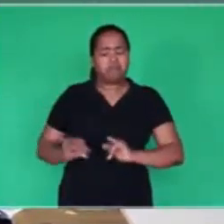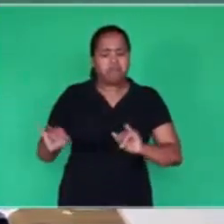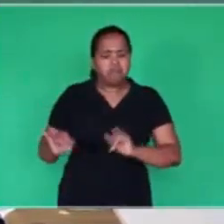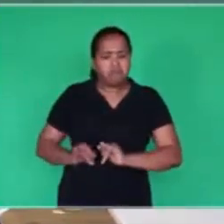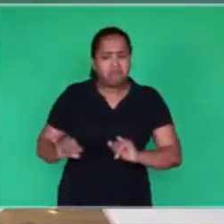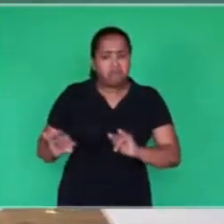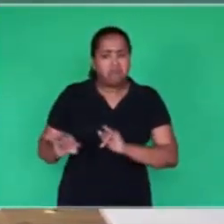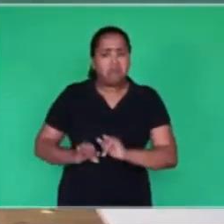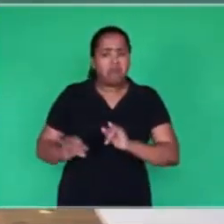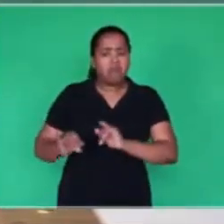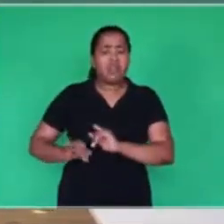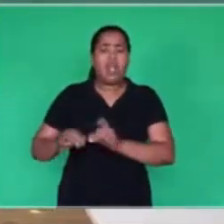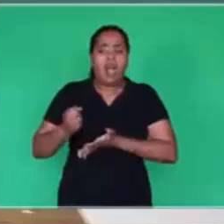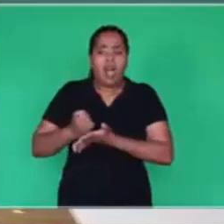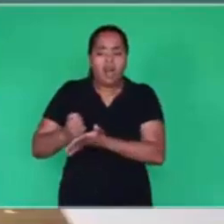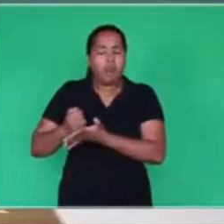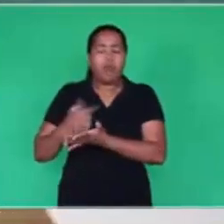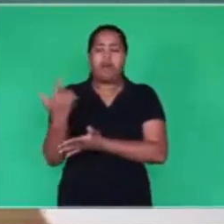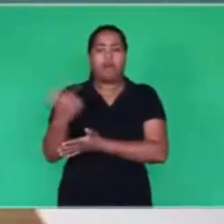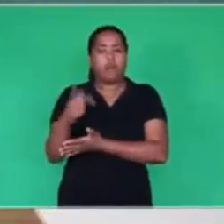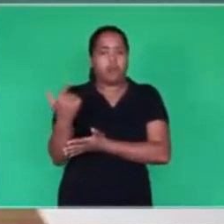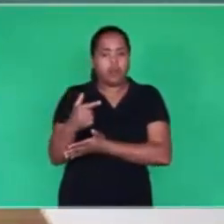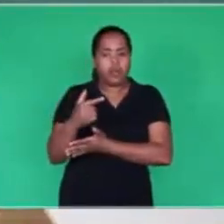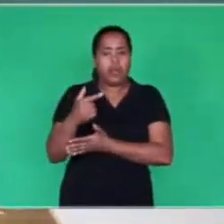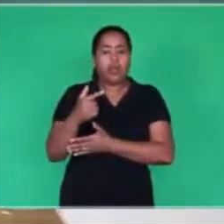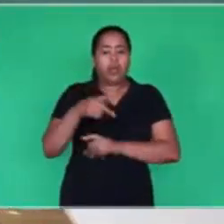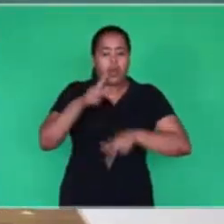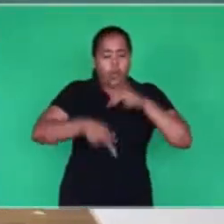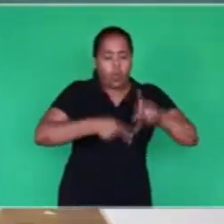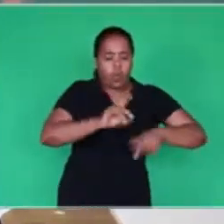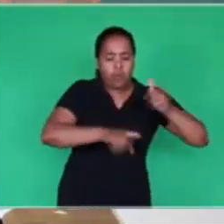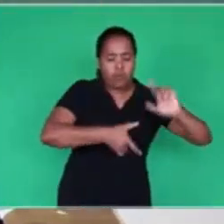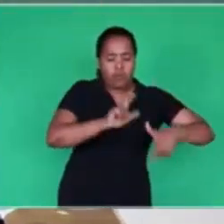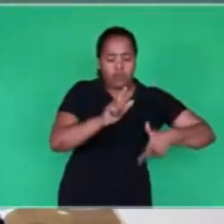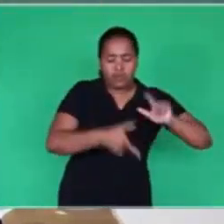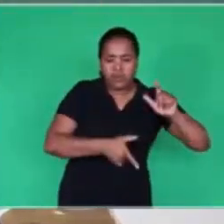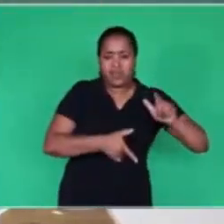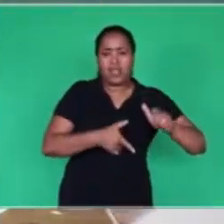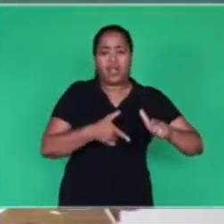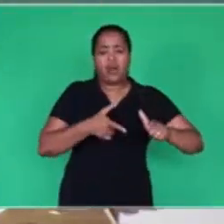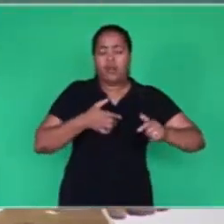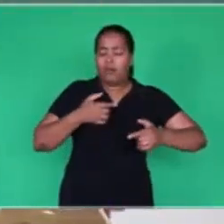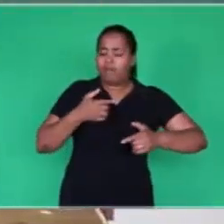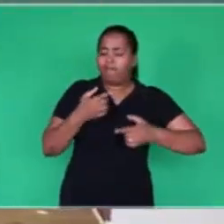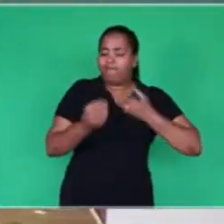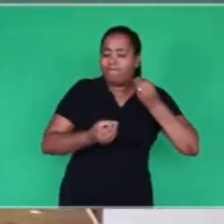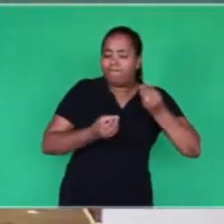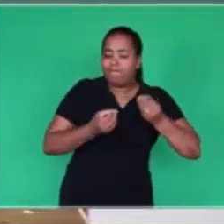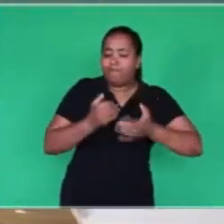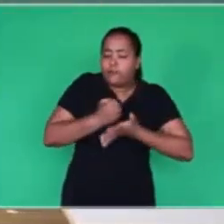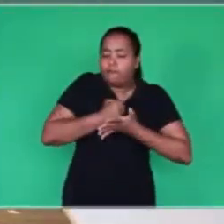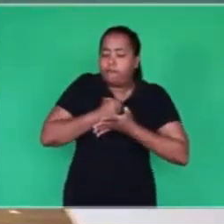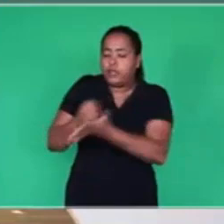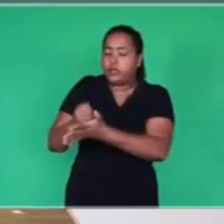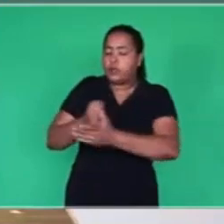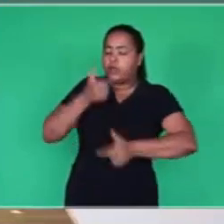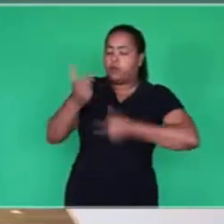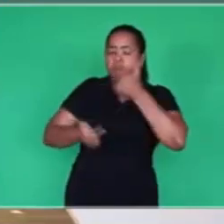Israel, they do not have any weapons to fight against this multitude, which will surround them.